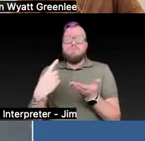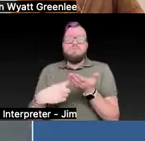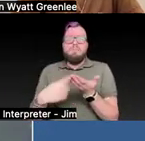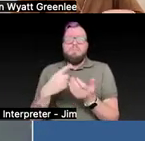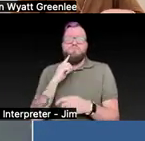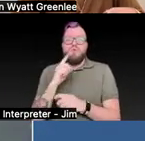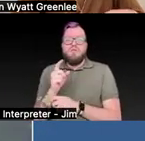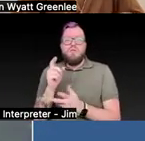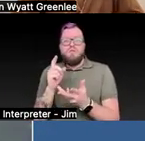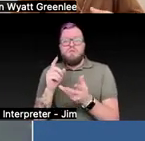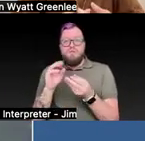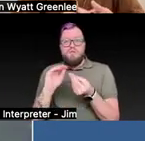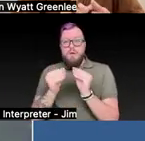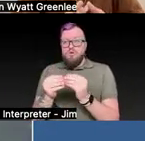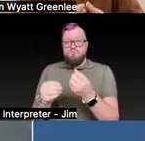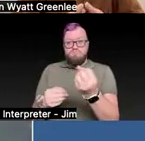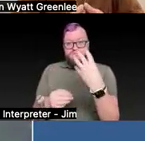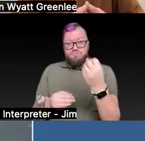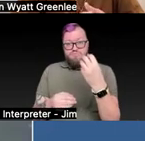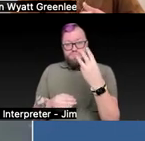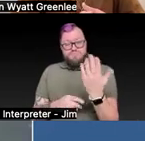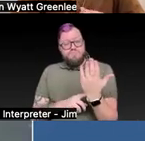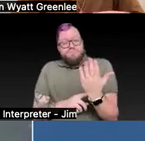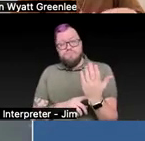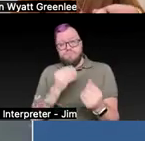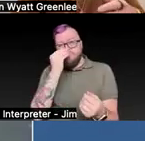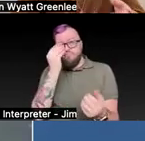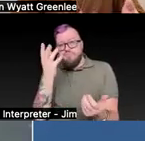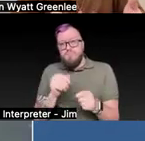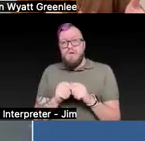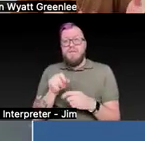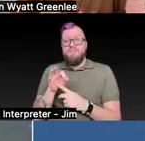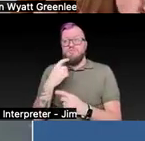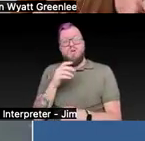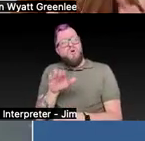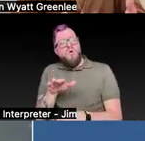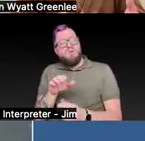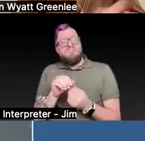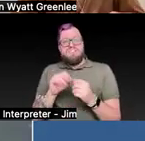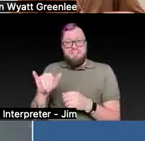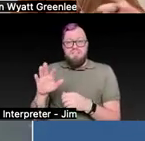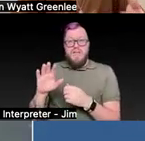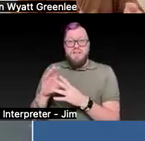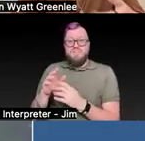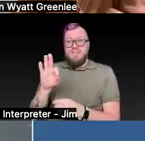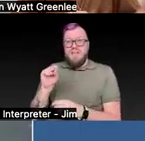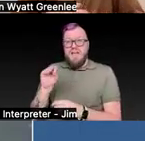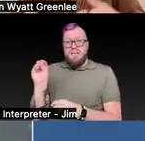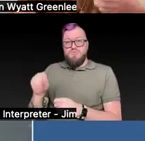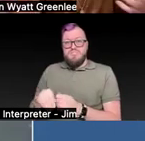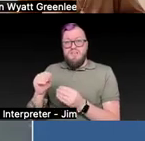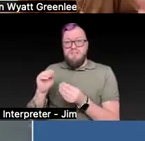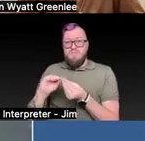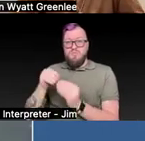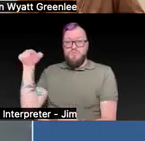But numbers don't move people. It doesn't matter to people so much if you tell them that a species has had a 90% population crash. If they don't